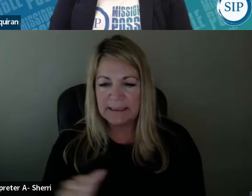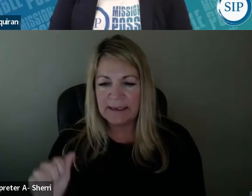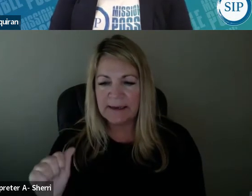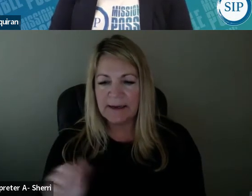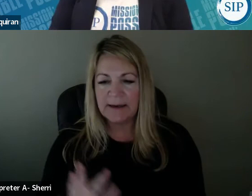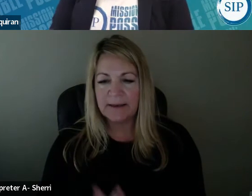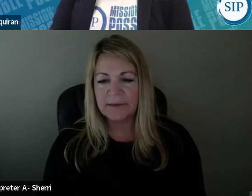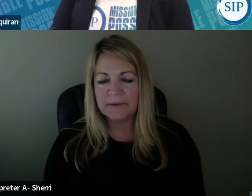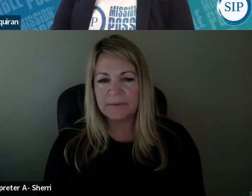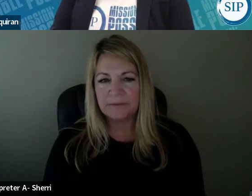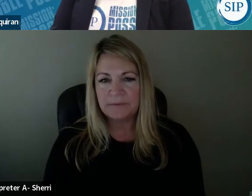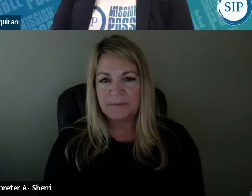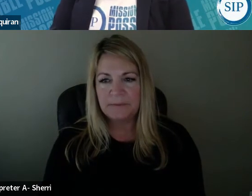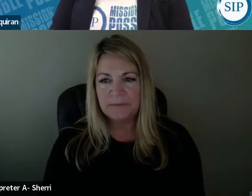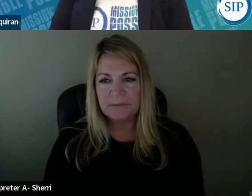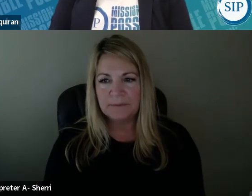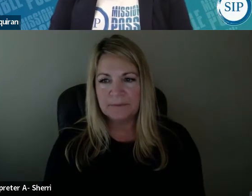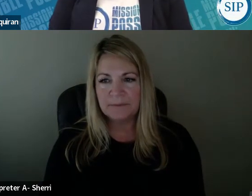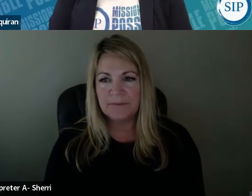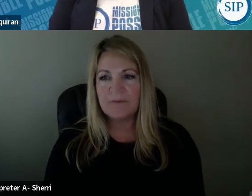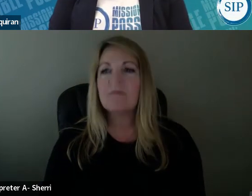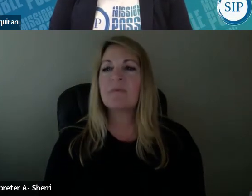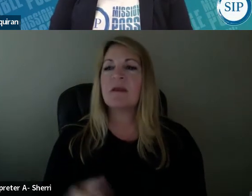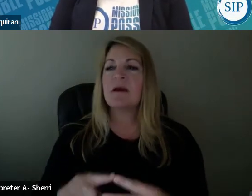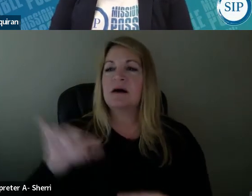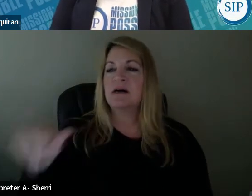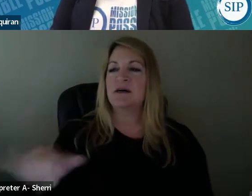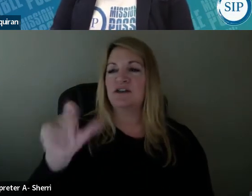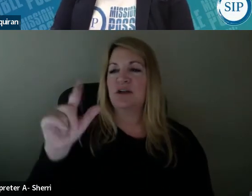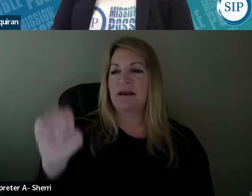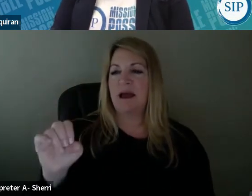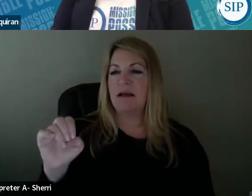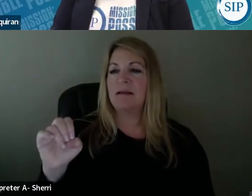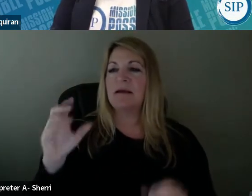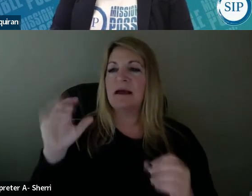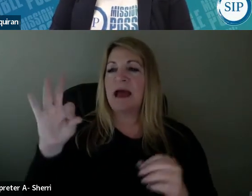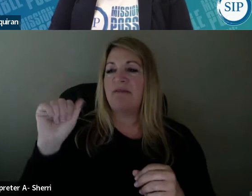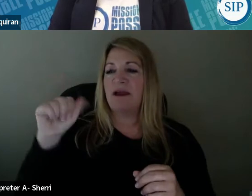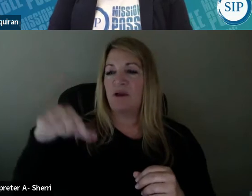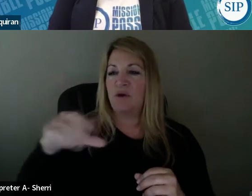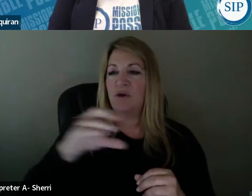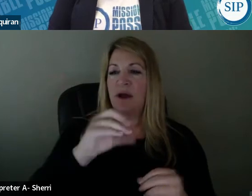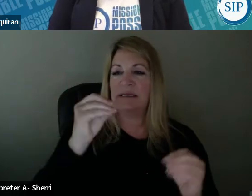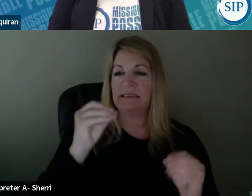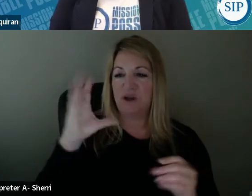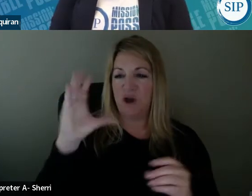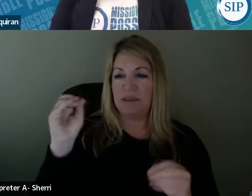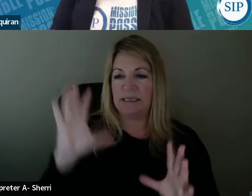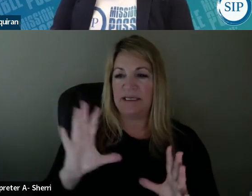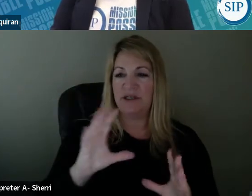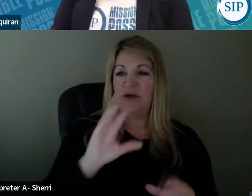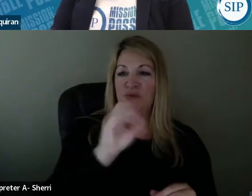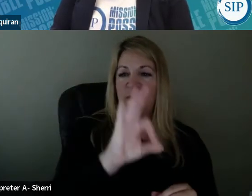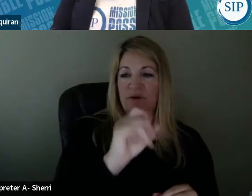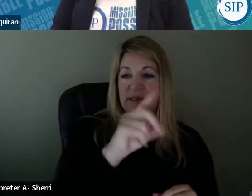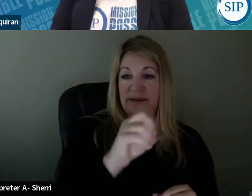It looks There's like two things. Janelle, the co-teaching FAQ and co-teaching reference guide, that's